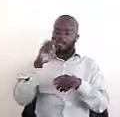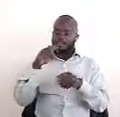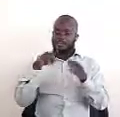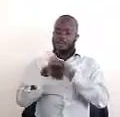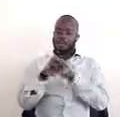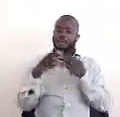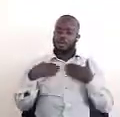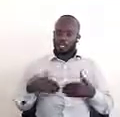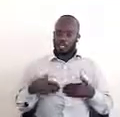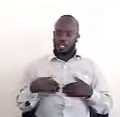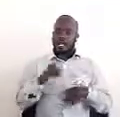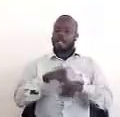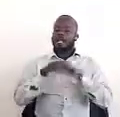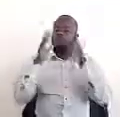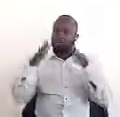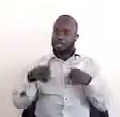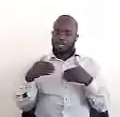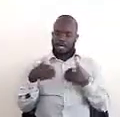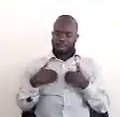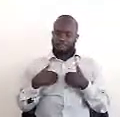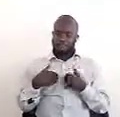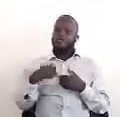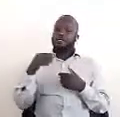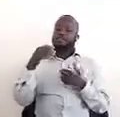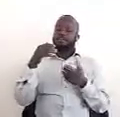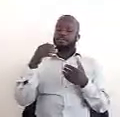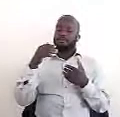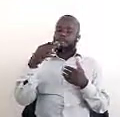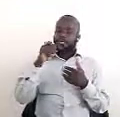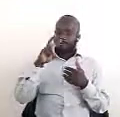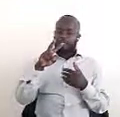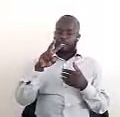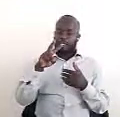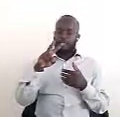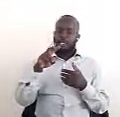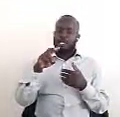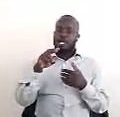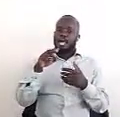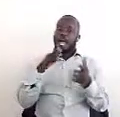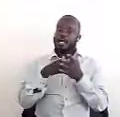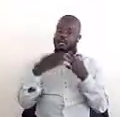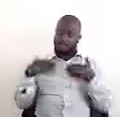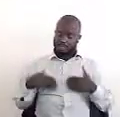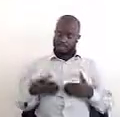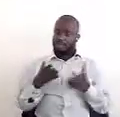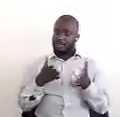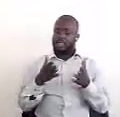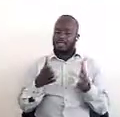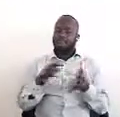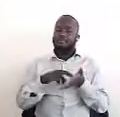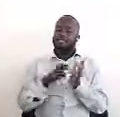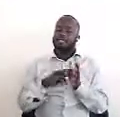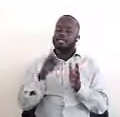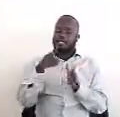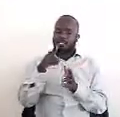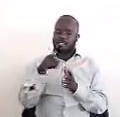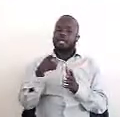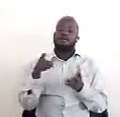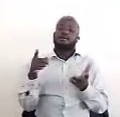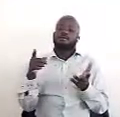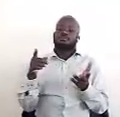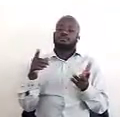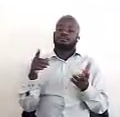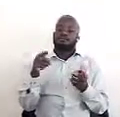the body. If a person has HIV-specific antibodies in their blood, it means they have been infected with HIV.